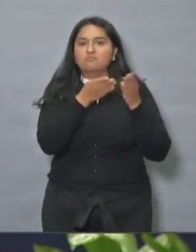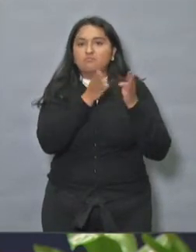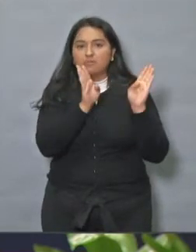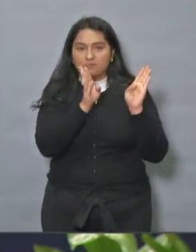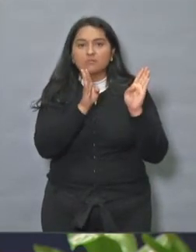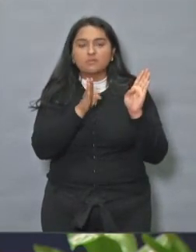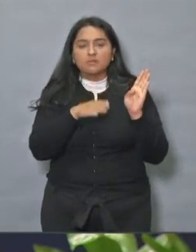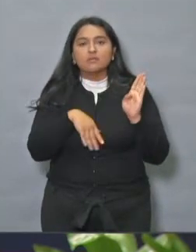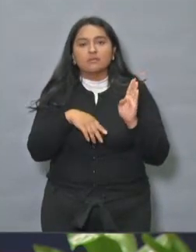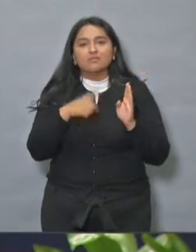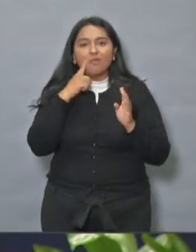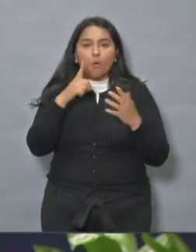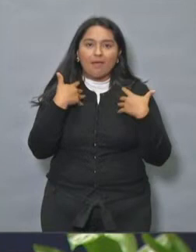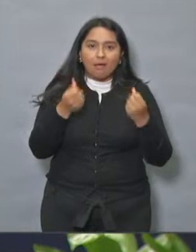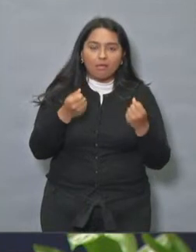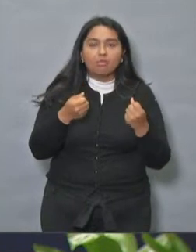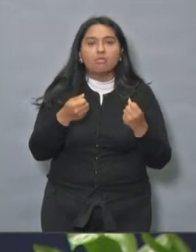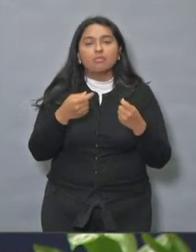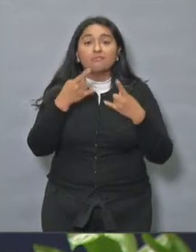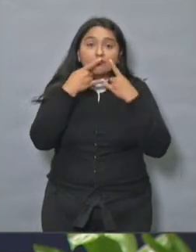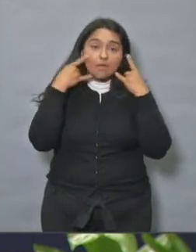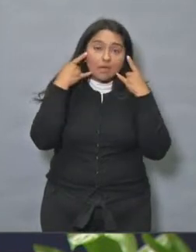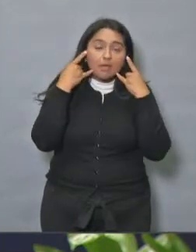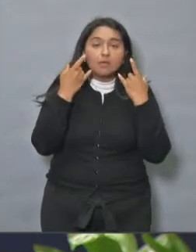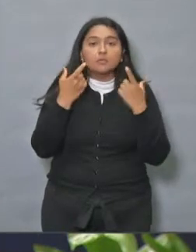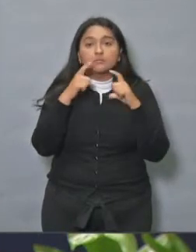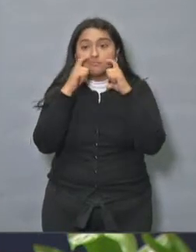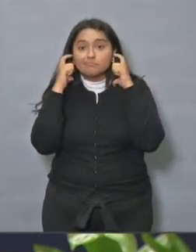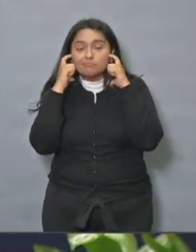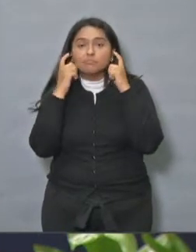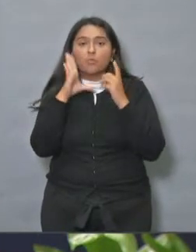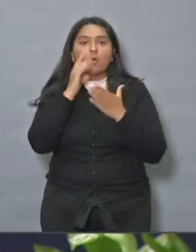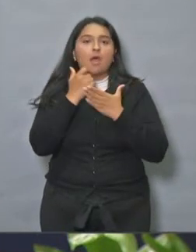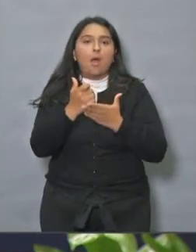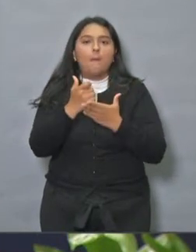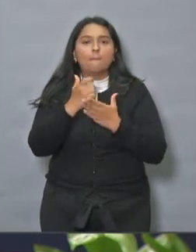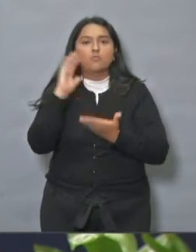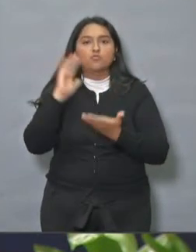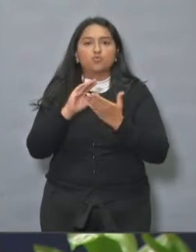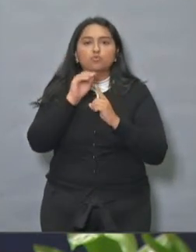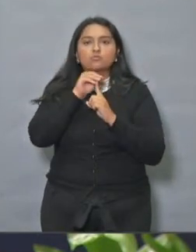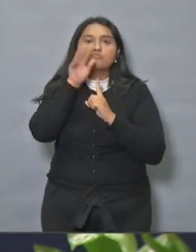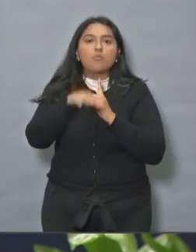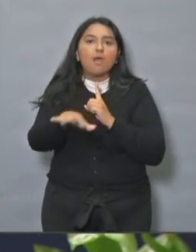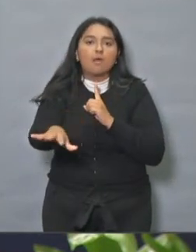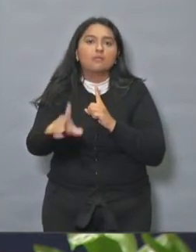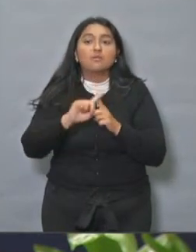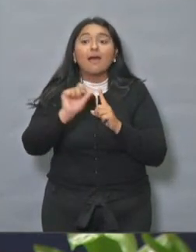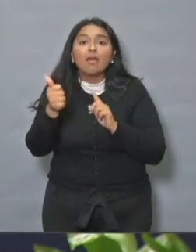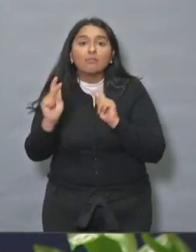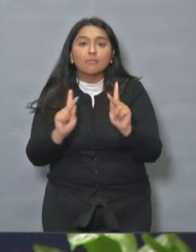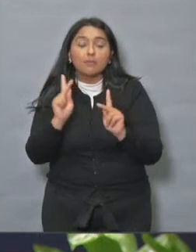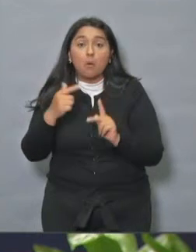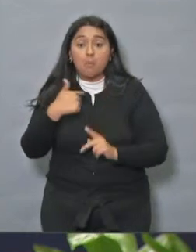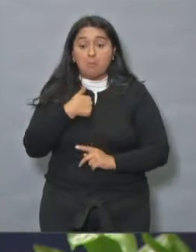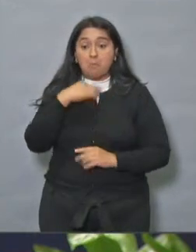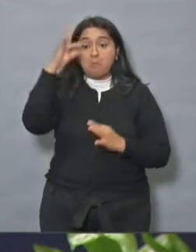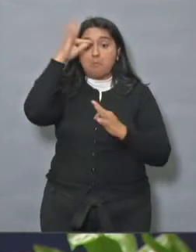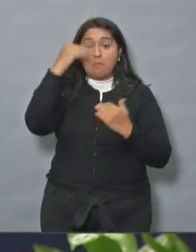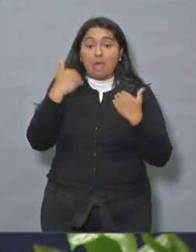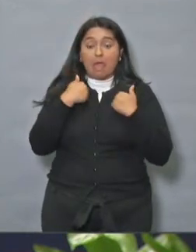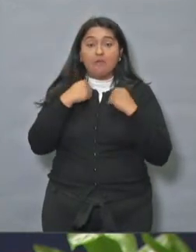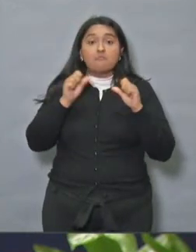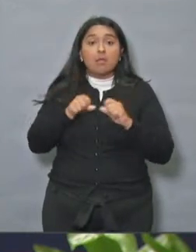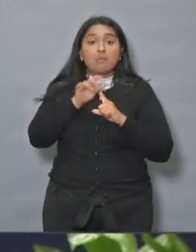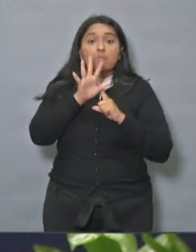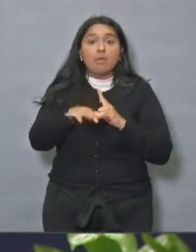about so much. Masks and face coverings help you from spreading the virus to others, a virus that you might not know that you